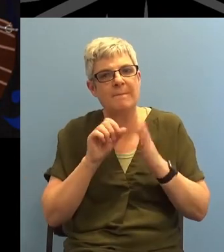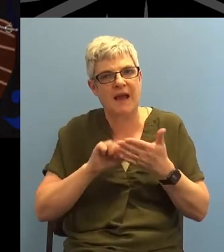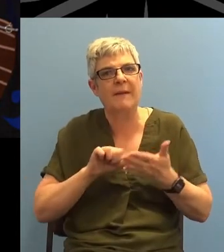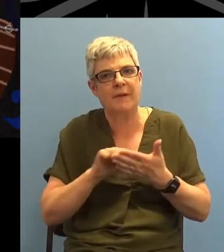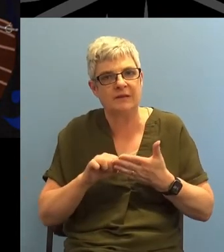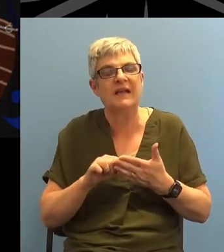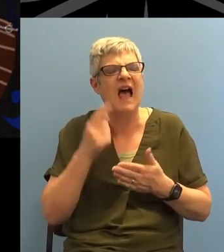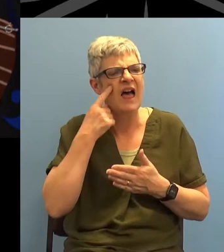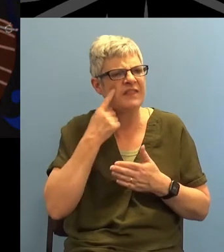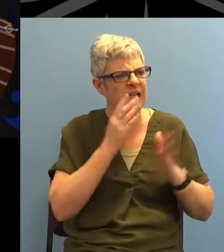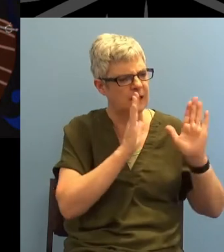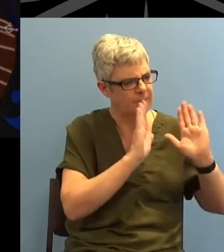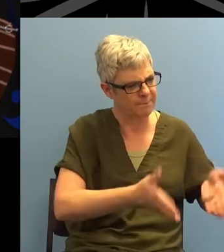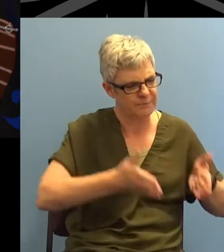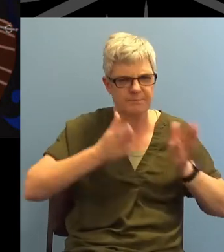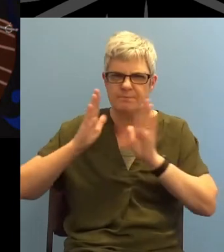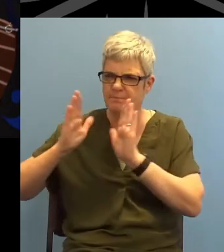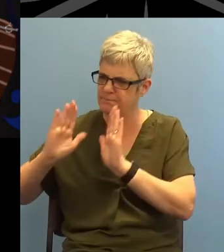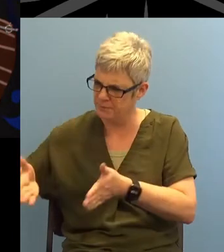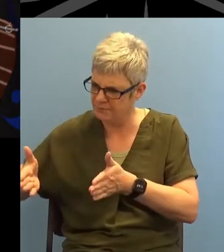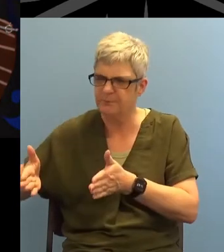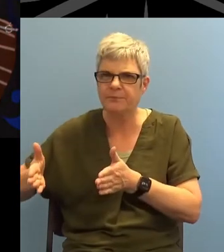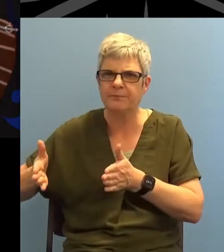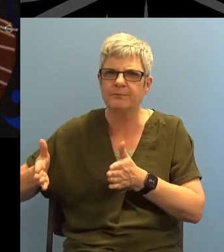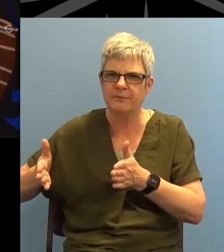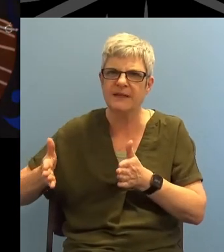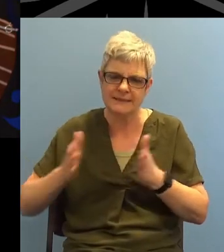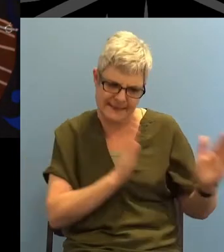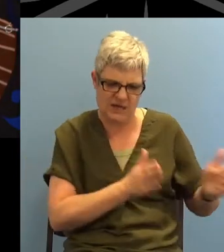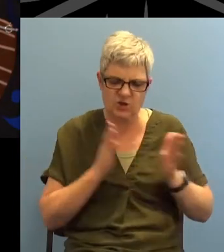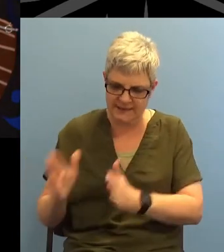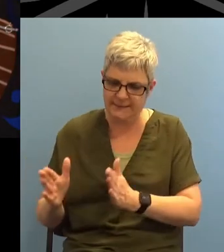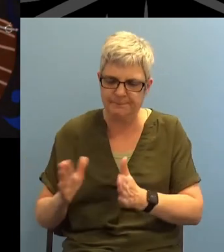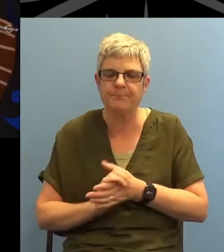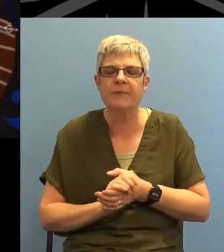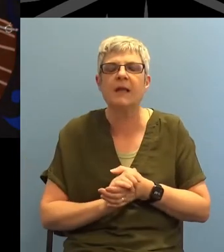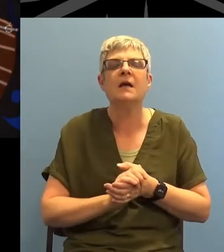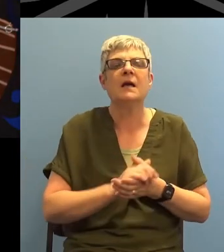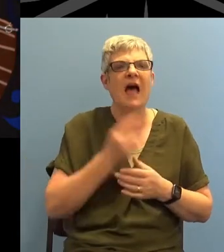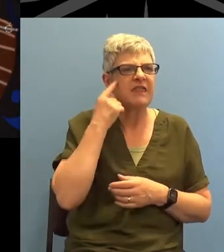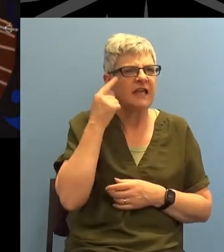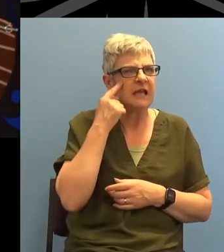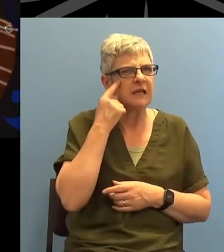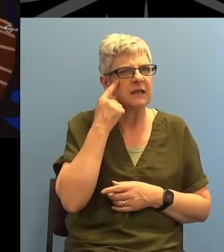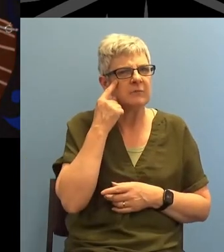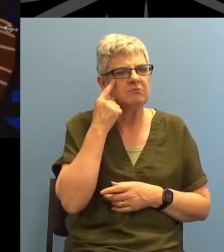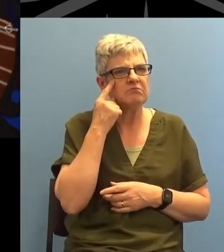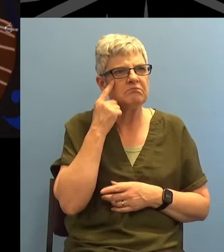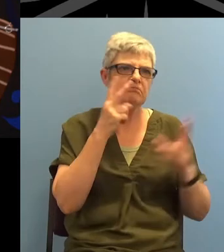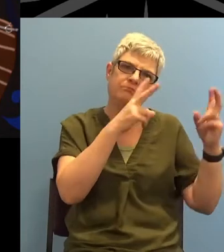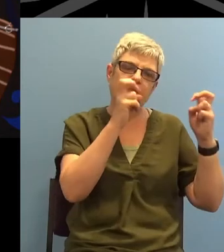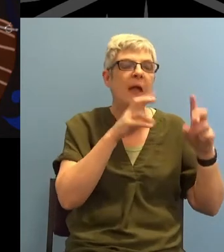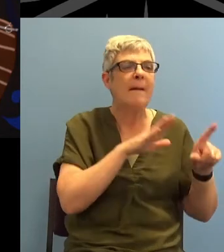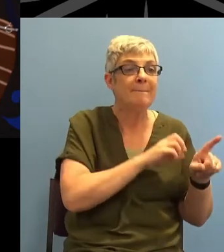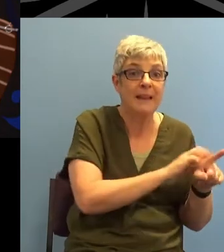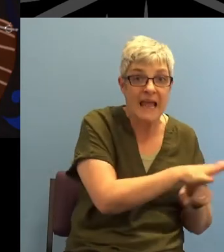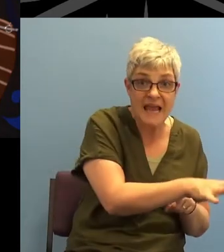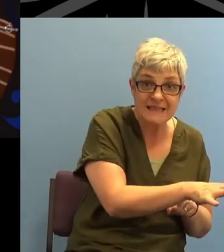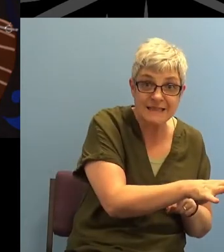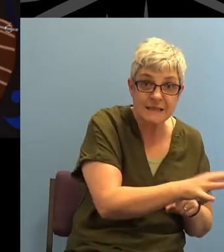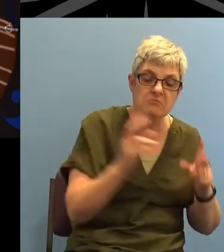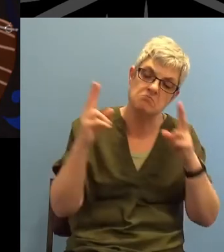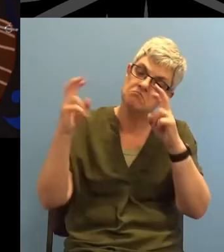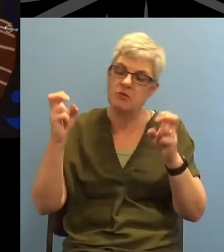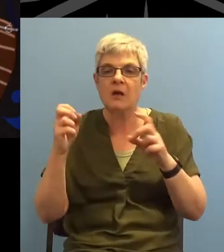being divided into two very broad sections. And in my mind, I think of them as plagues on the one hand